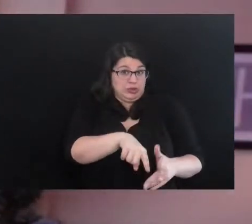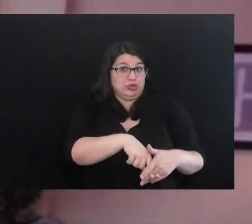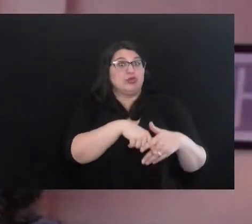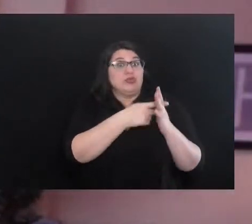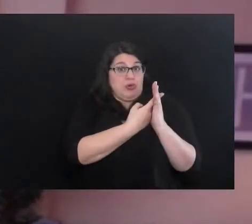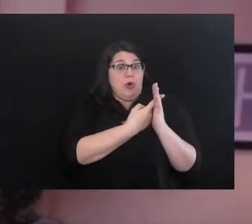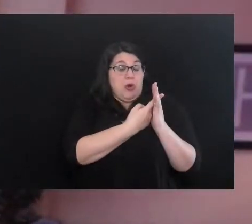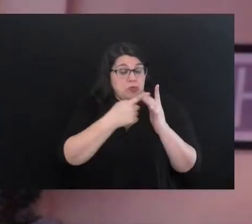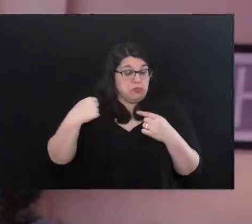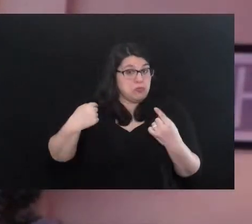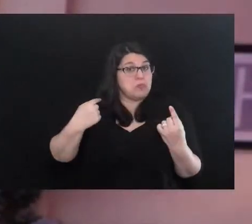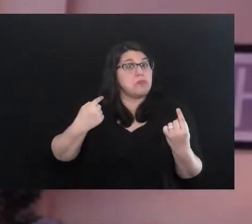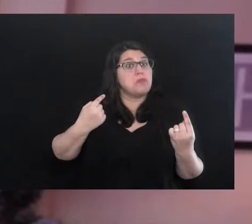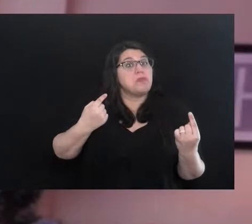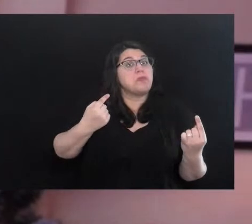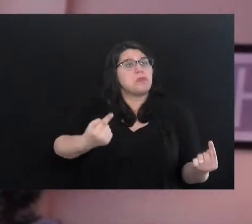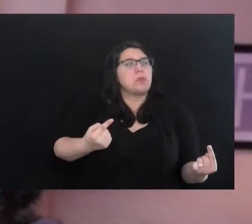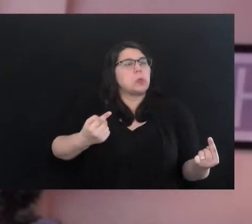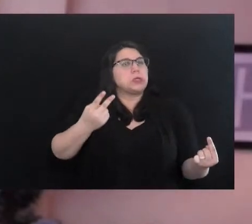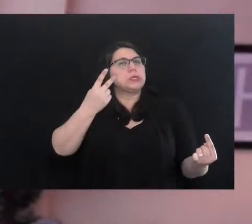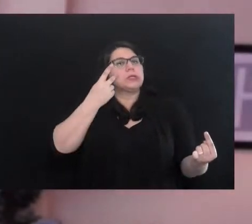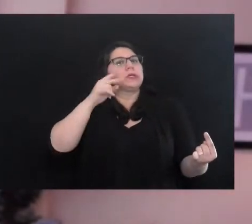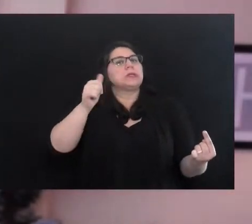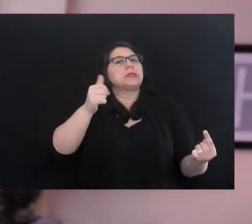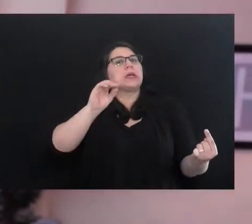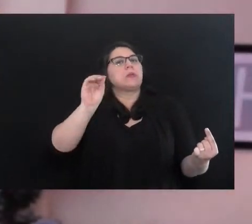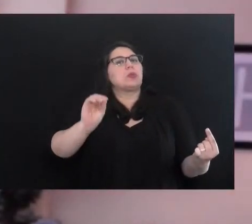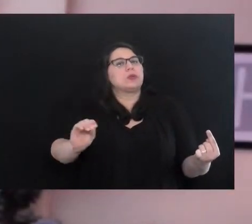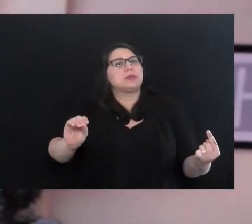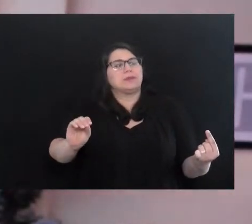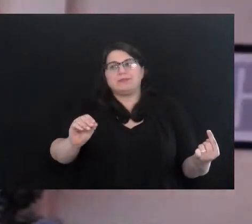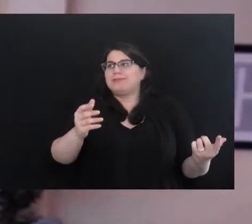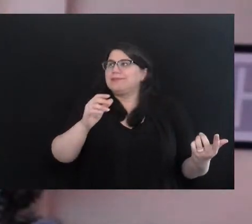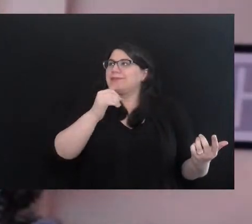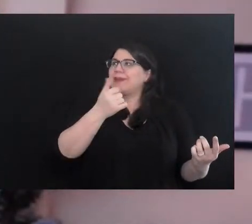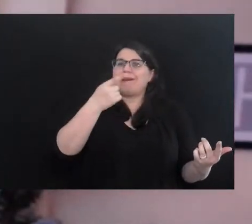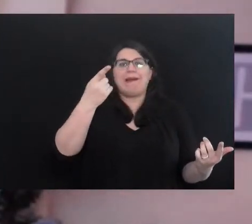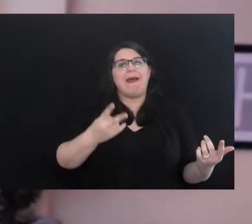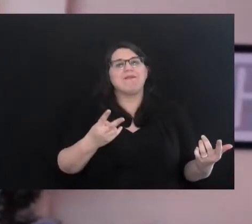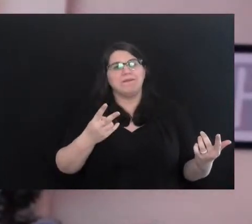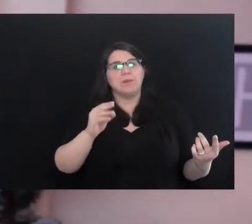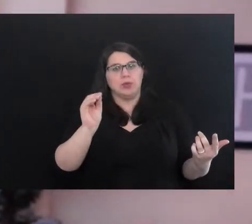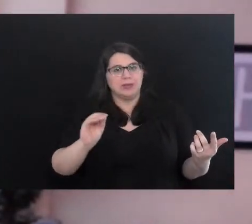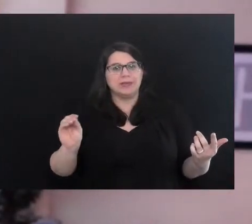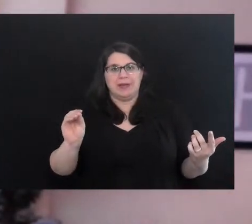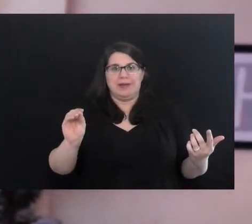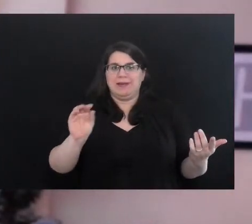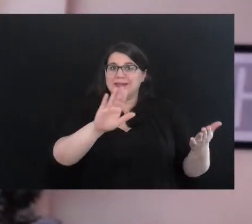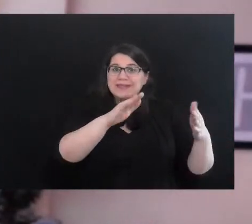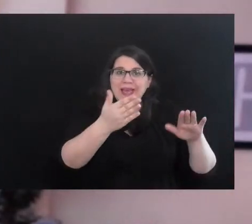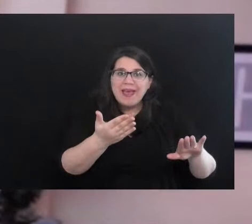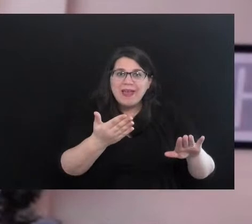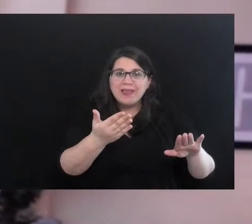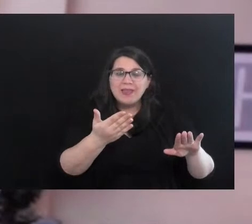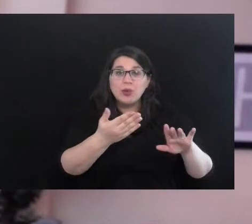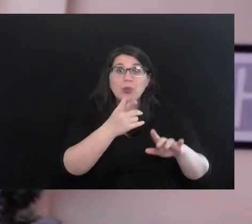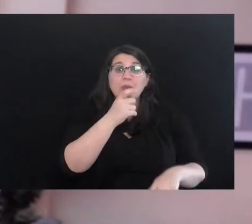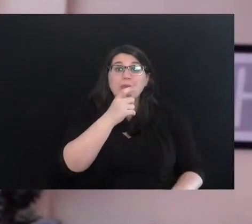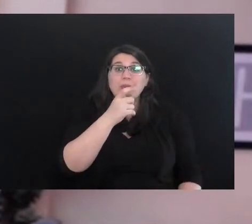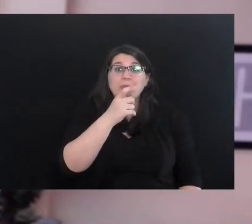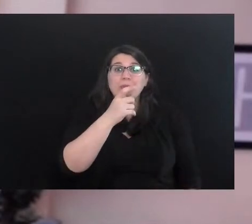about 10.5% of our deaths from COVID-19 in West Virginia be in people that have